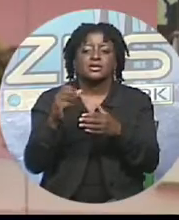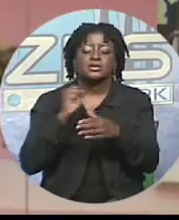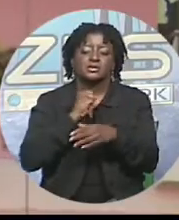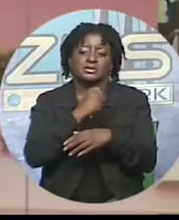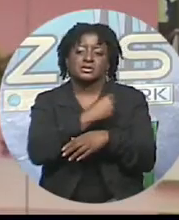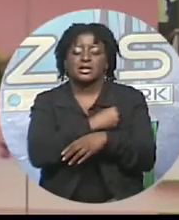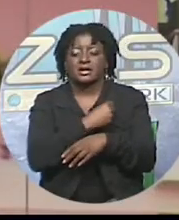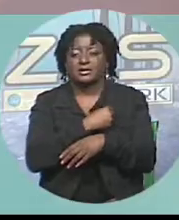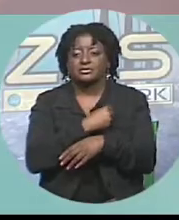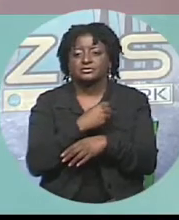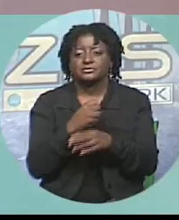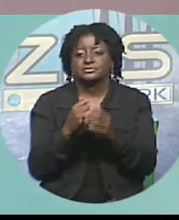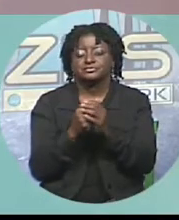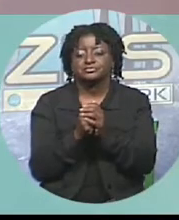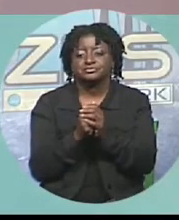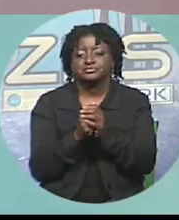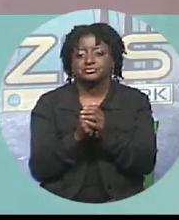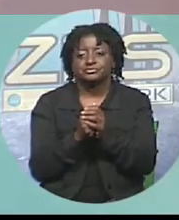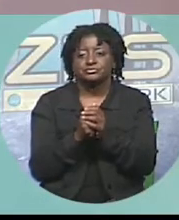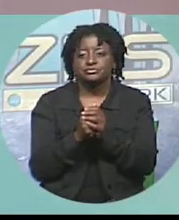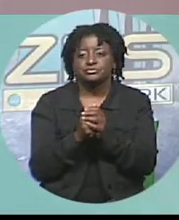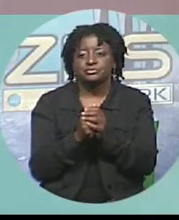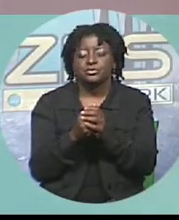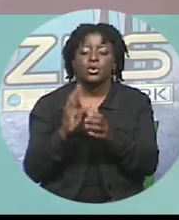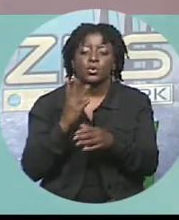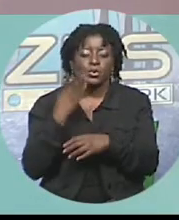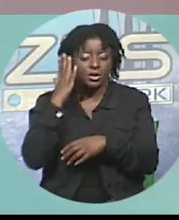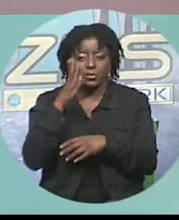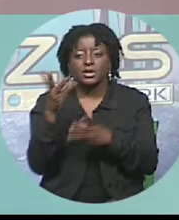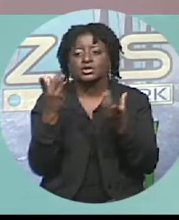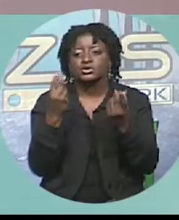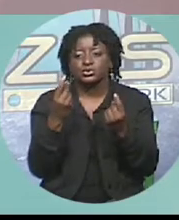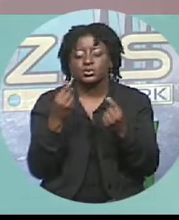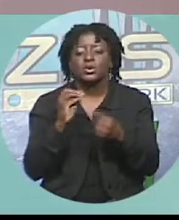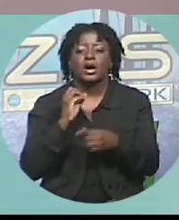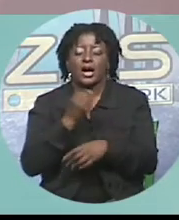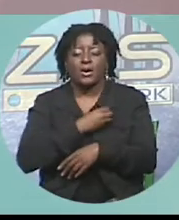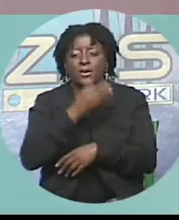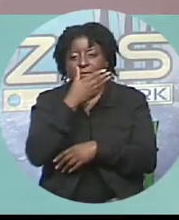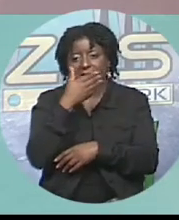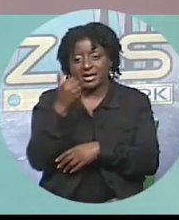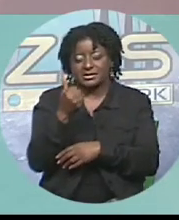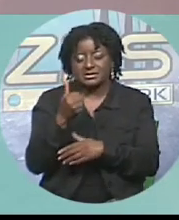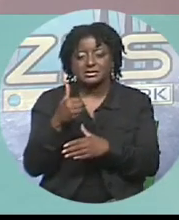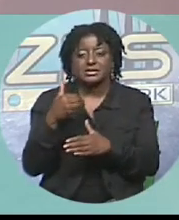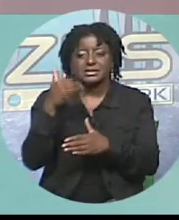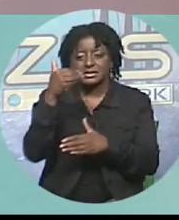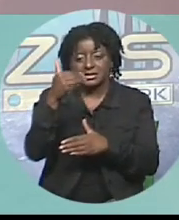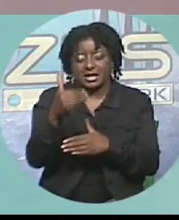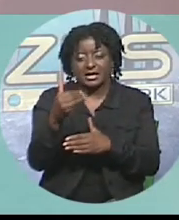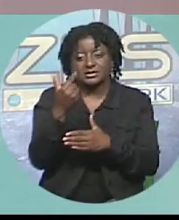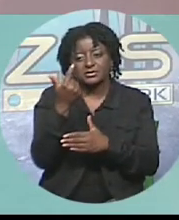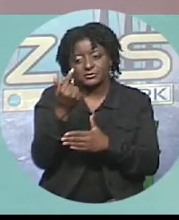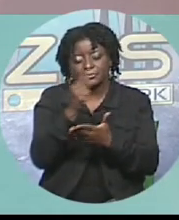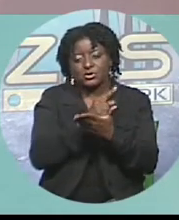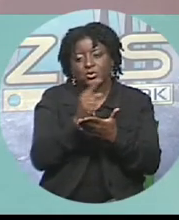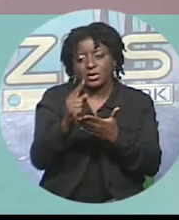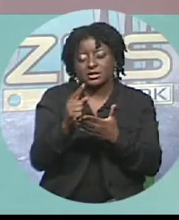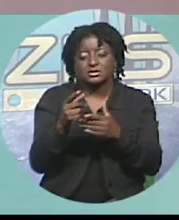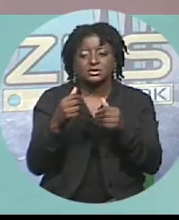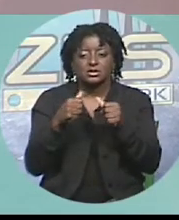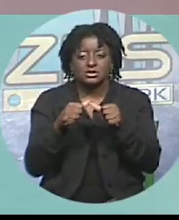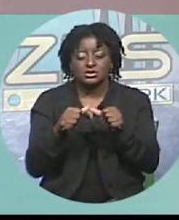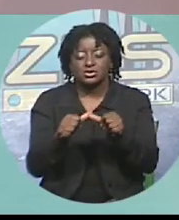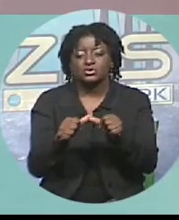should a deal not be reached. We will do our best to use the next few weeks to continue to try and reach a